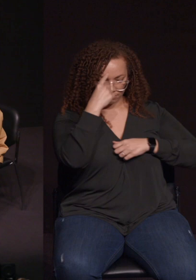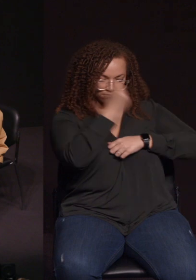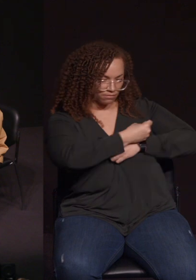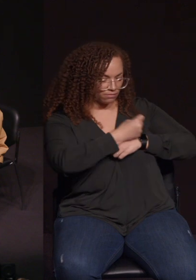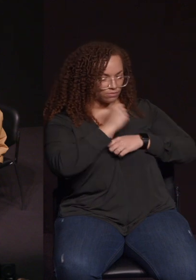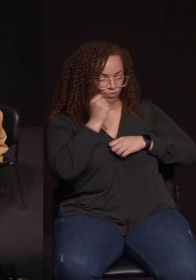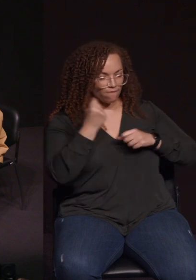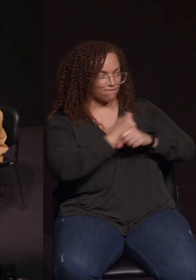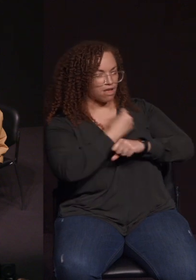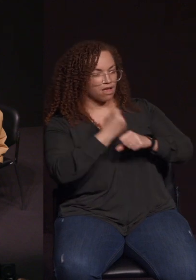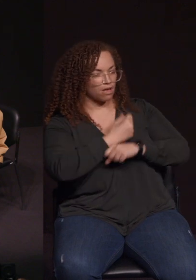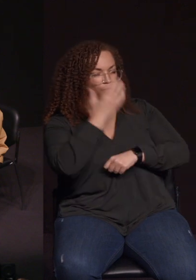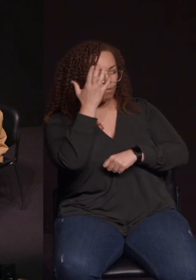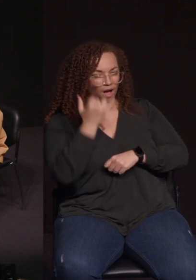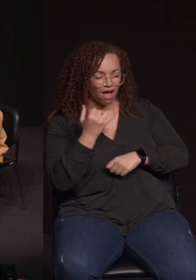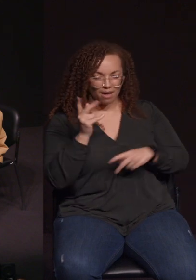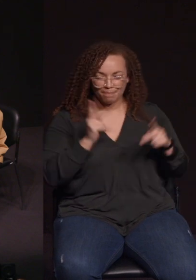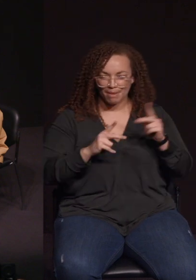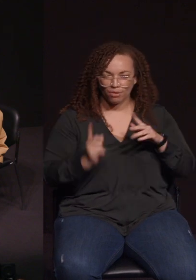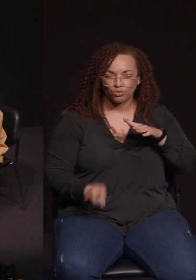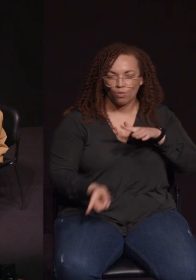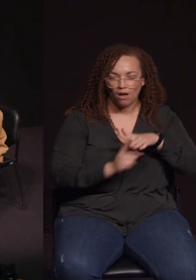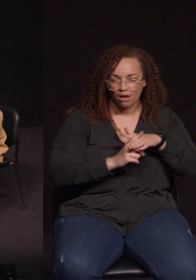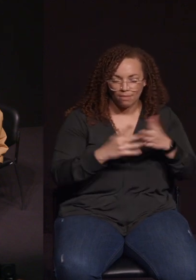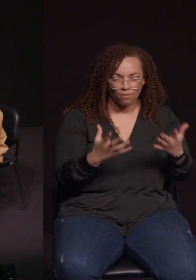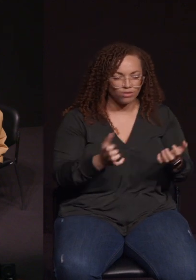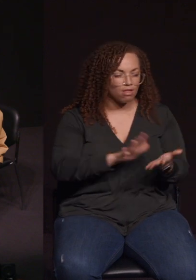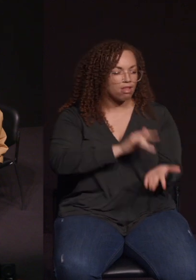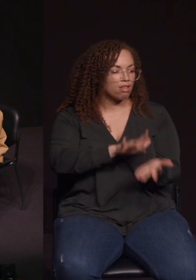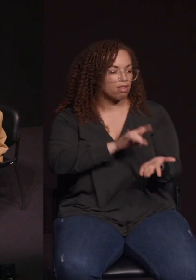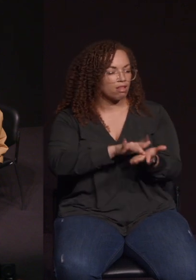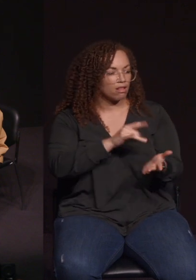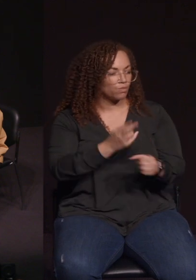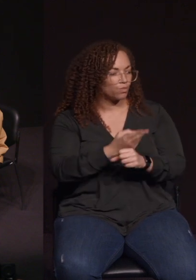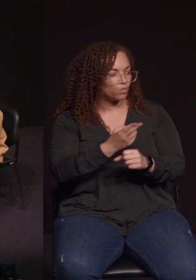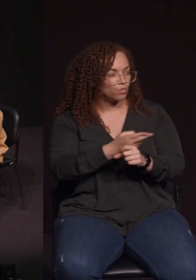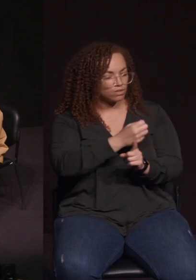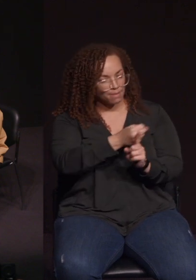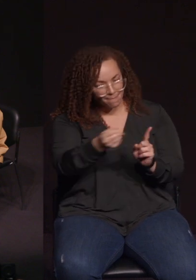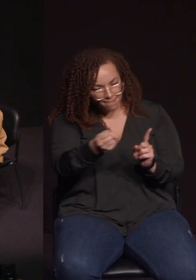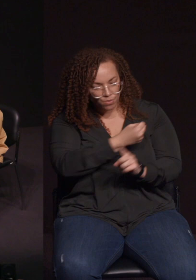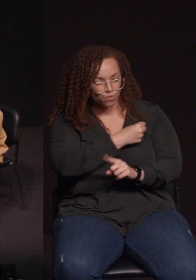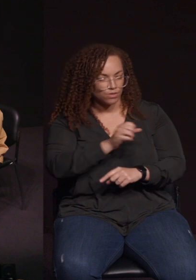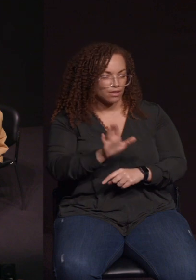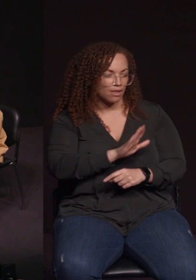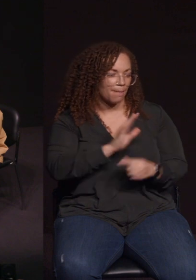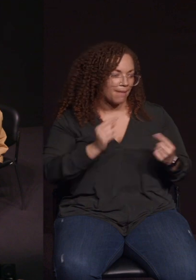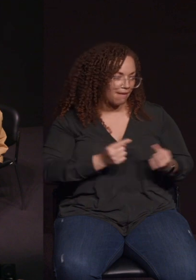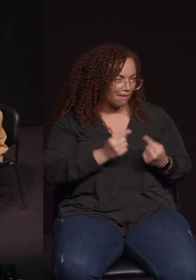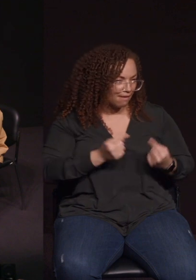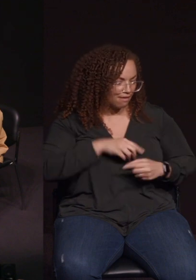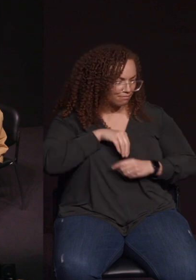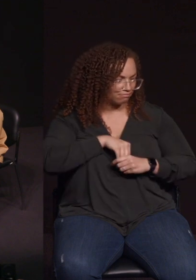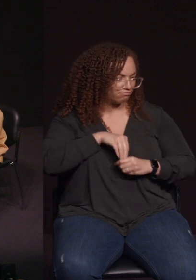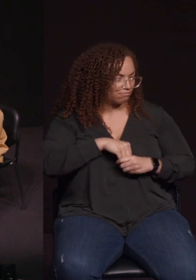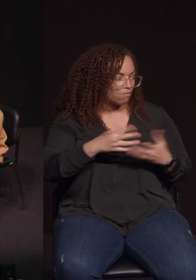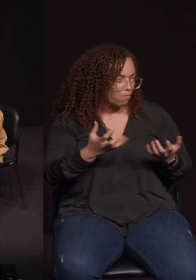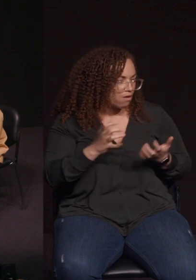into space to use and abuse their pain. Let me talk about that.